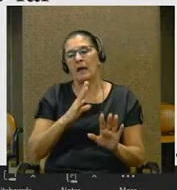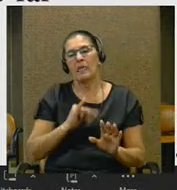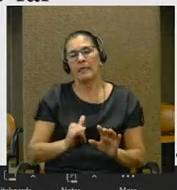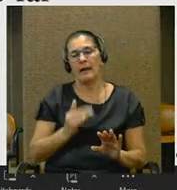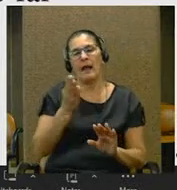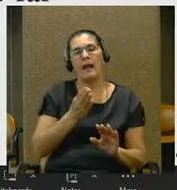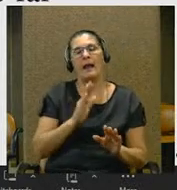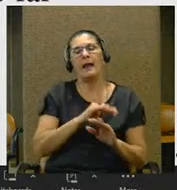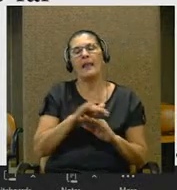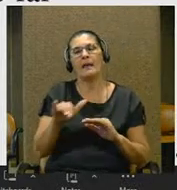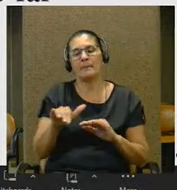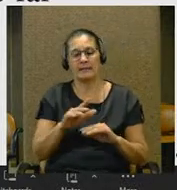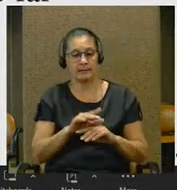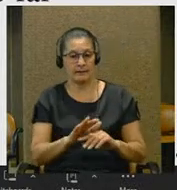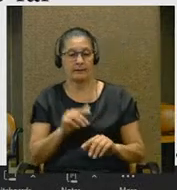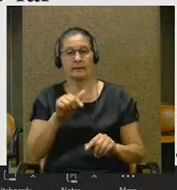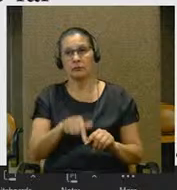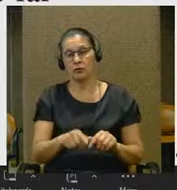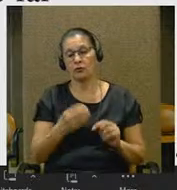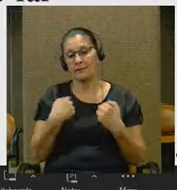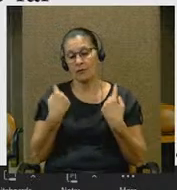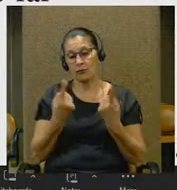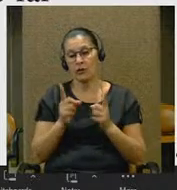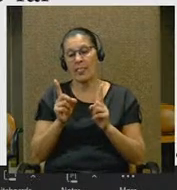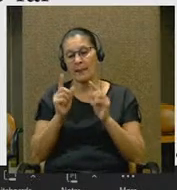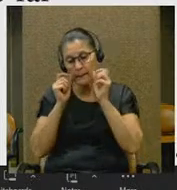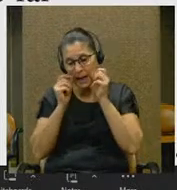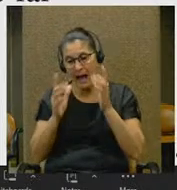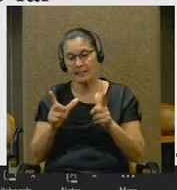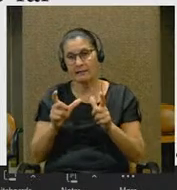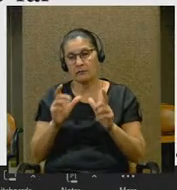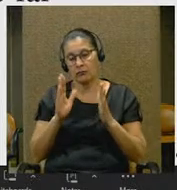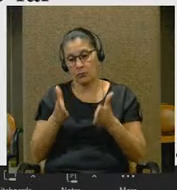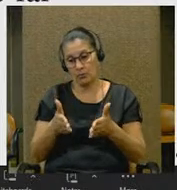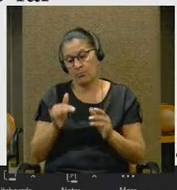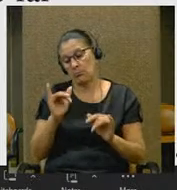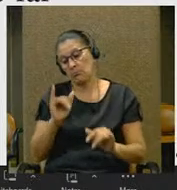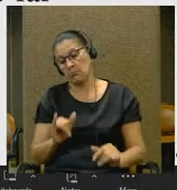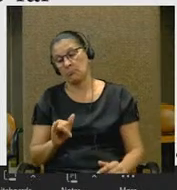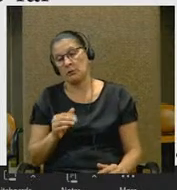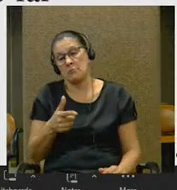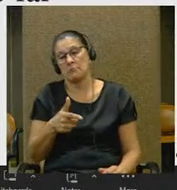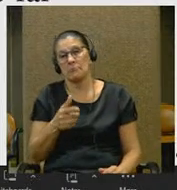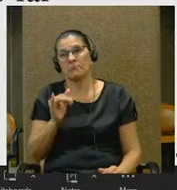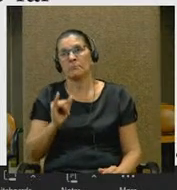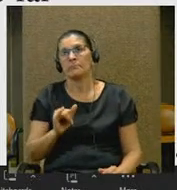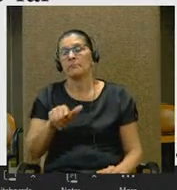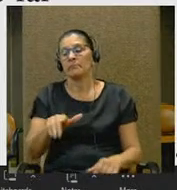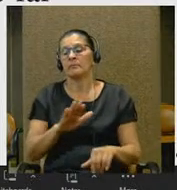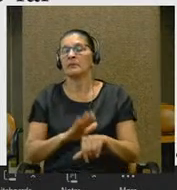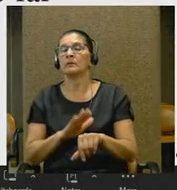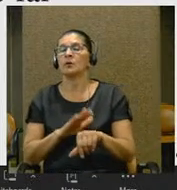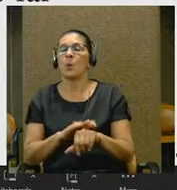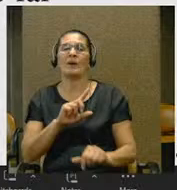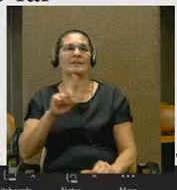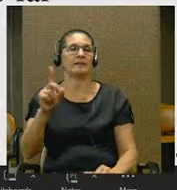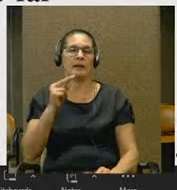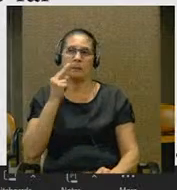attention to, but it obviously has not risen to the level of a problem as we see in North America.